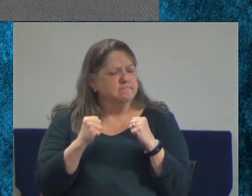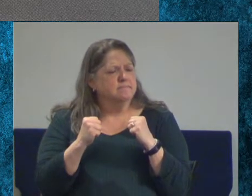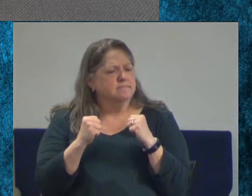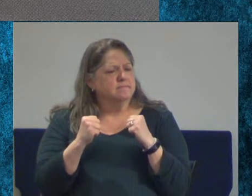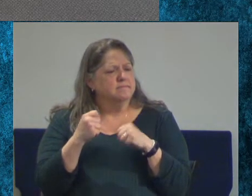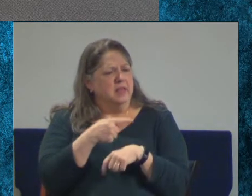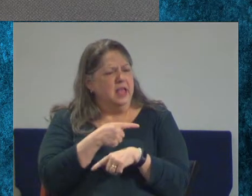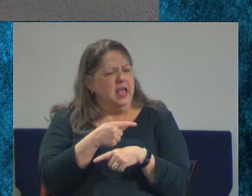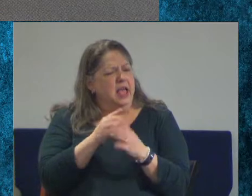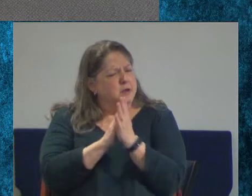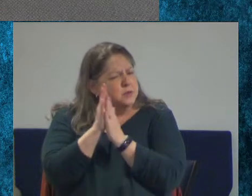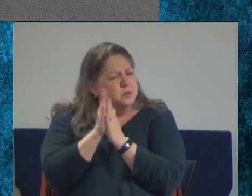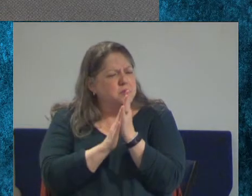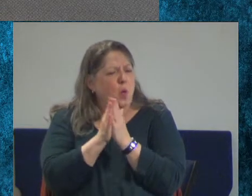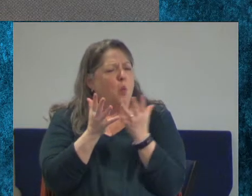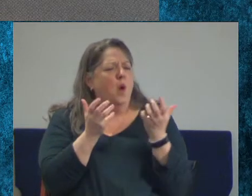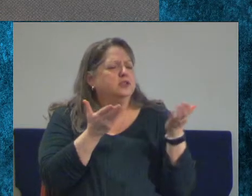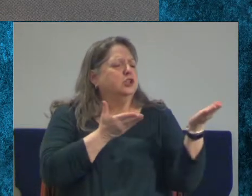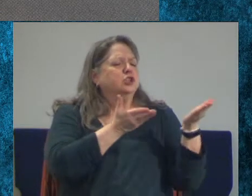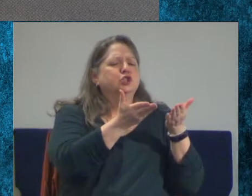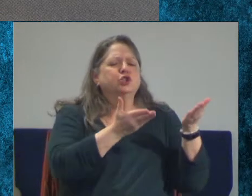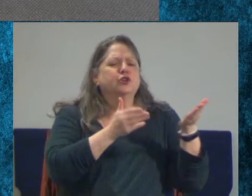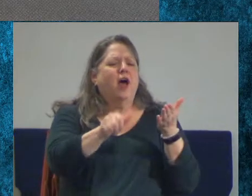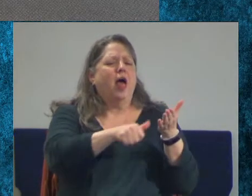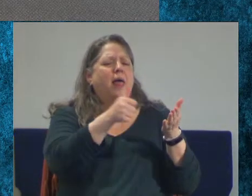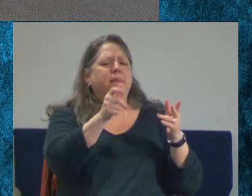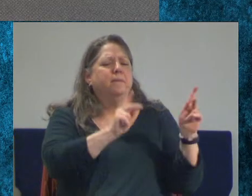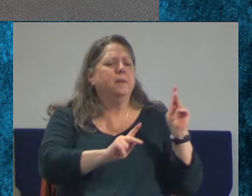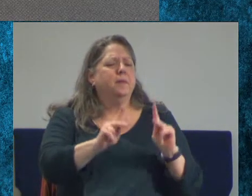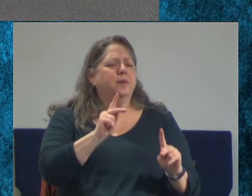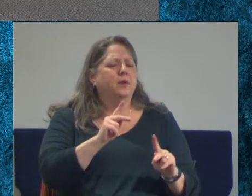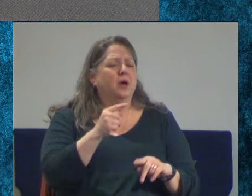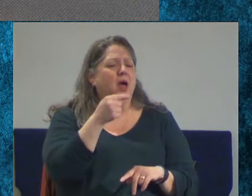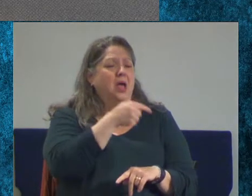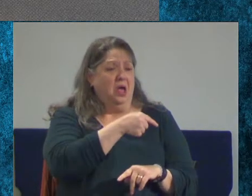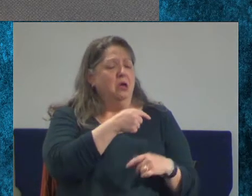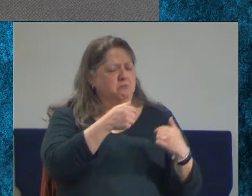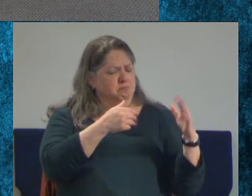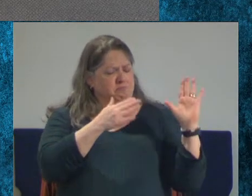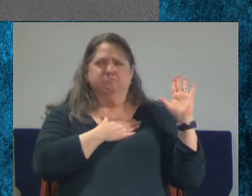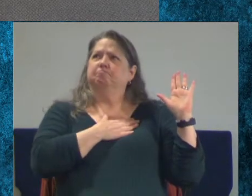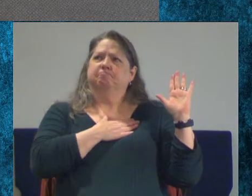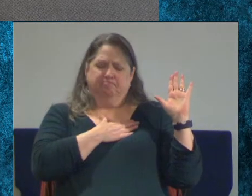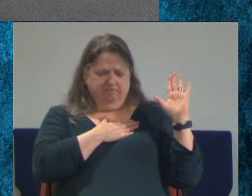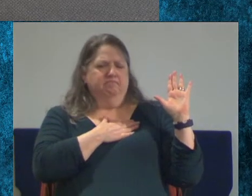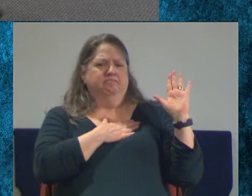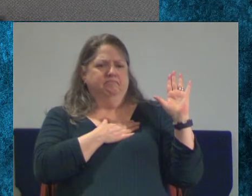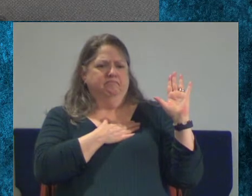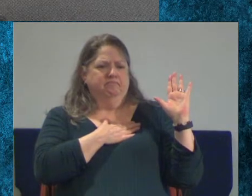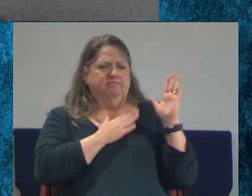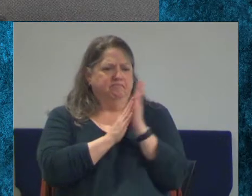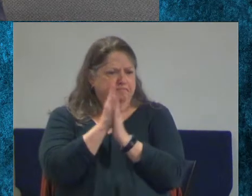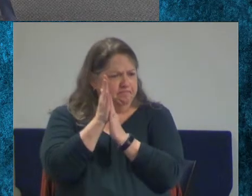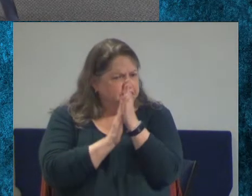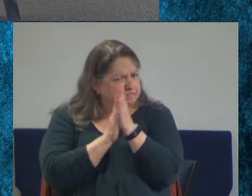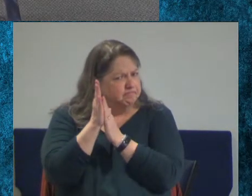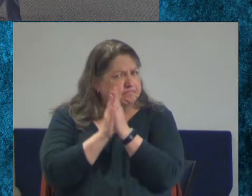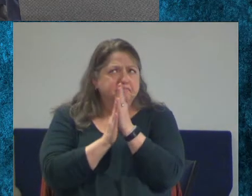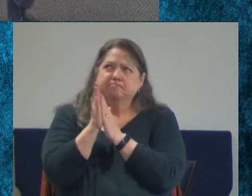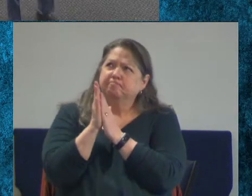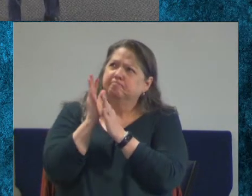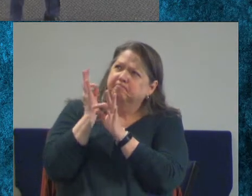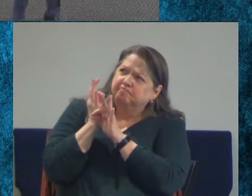he's passionate for the people of God. And I want you to know that he's committed, he's passionate, he's